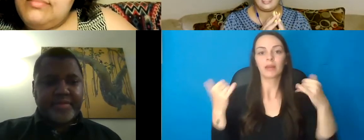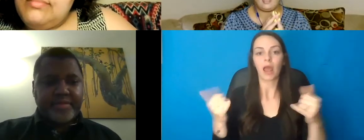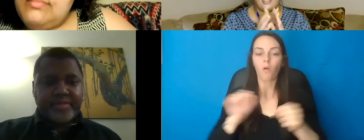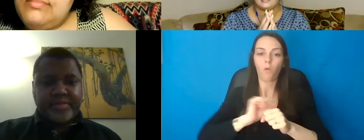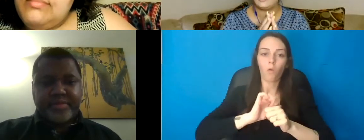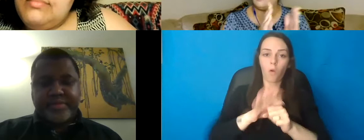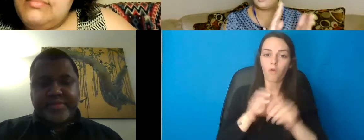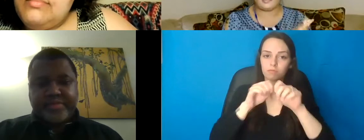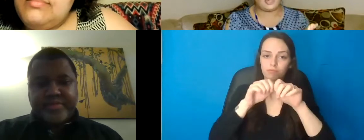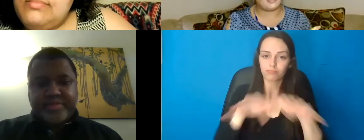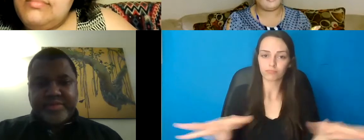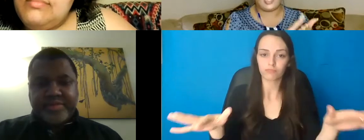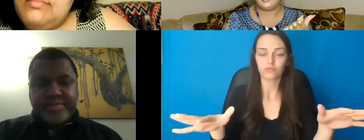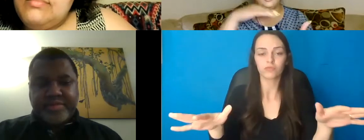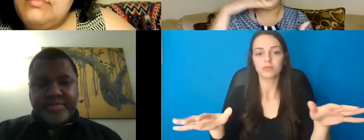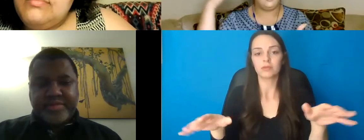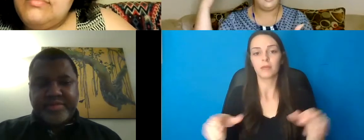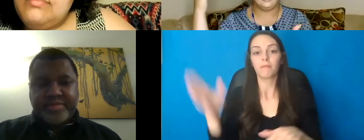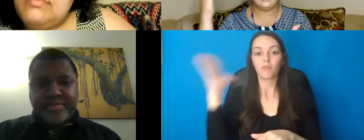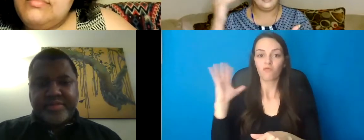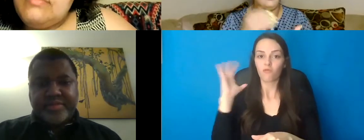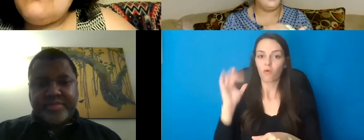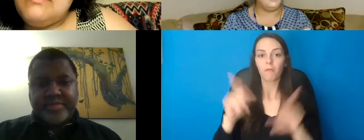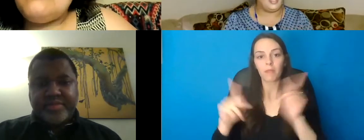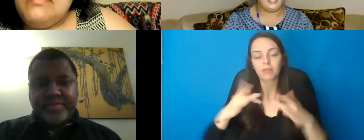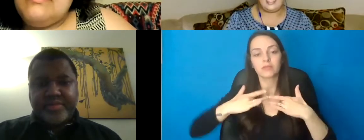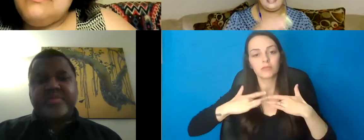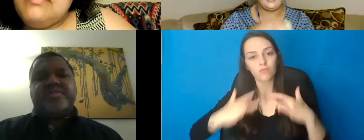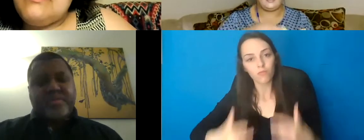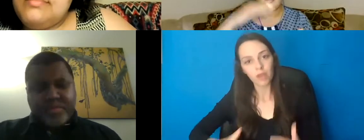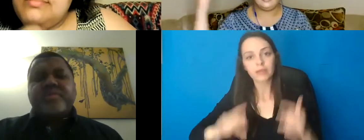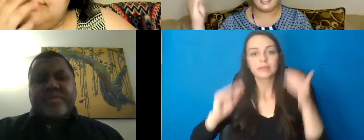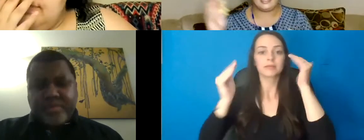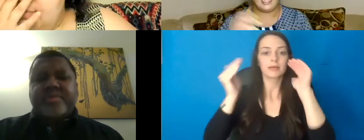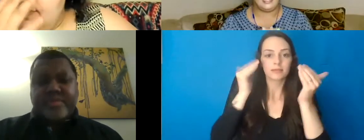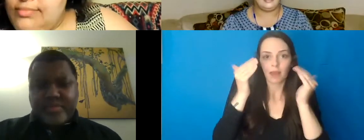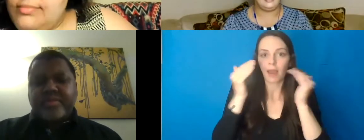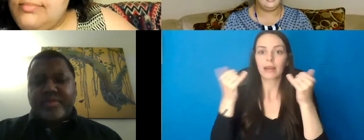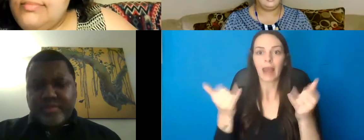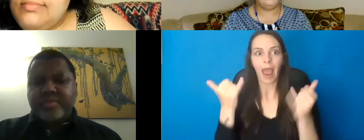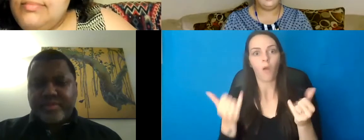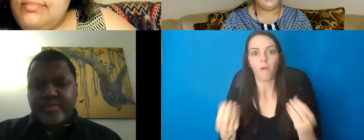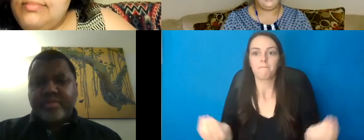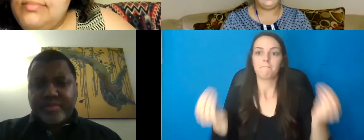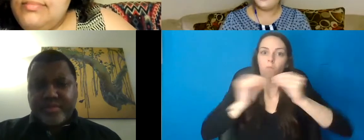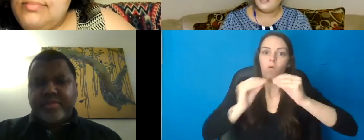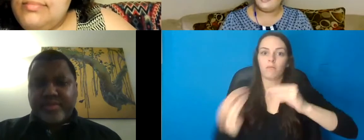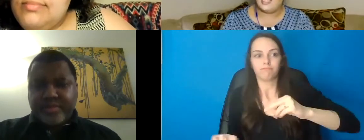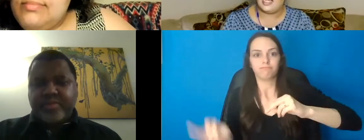now heightened. So if you were depressed beforehand, you're heightened. If you had anxiety, you're heightened with anxiety. And